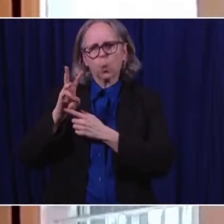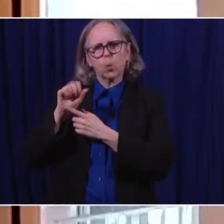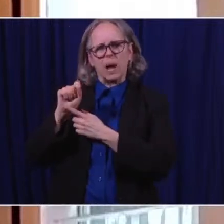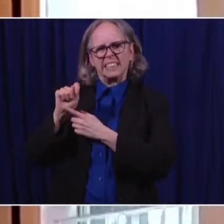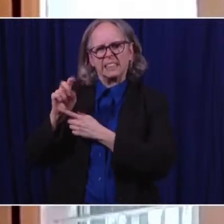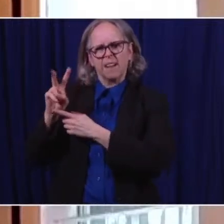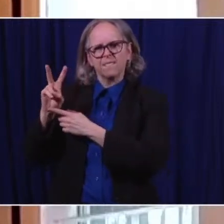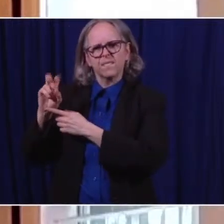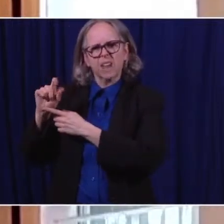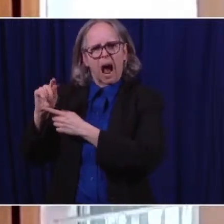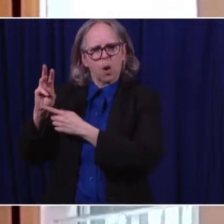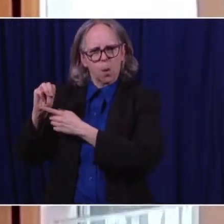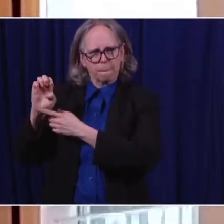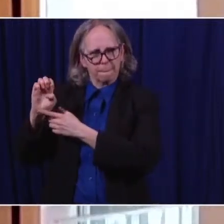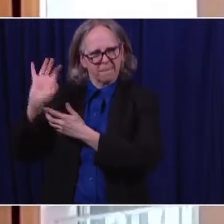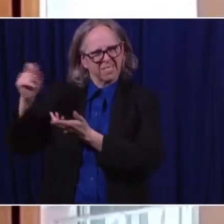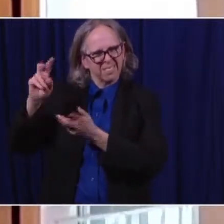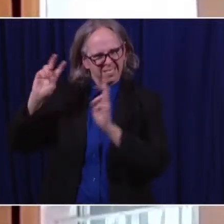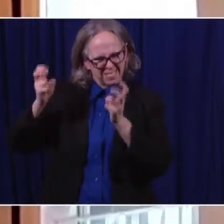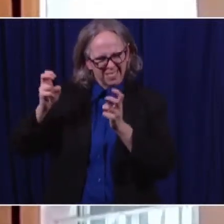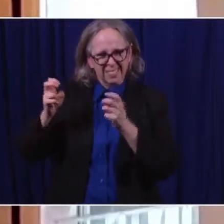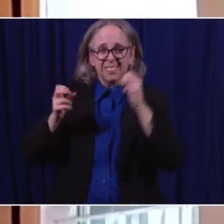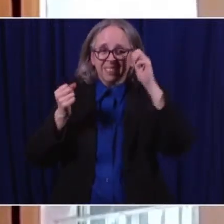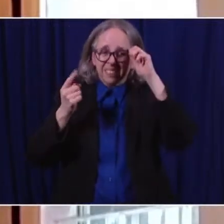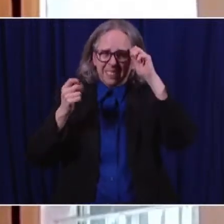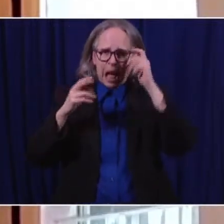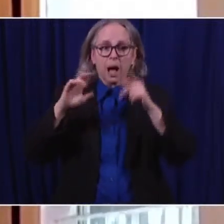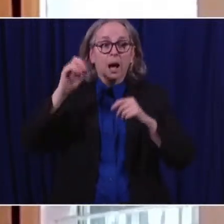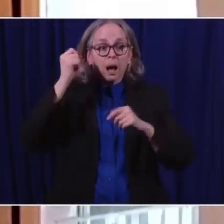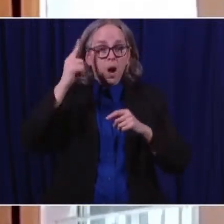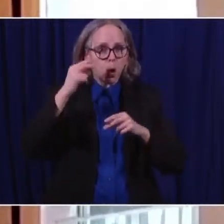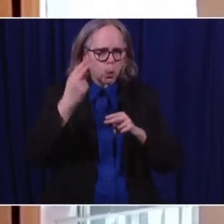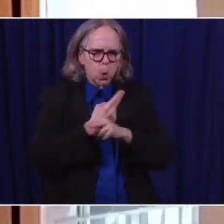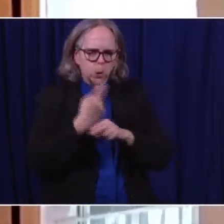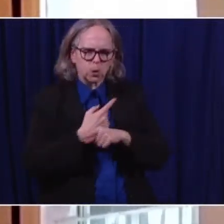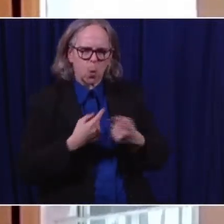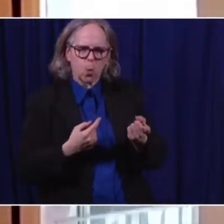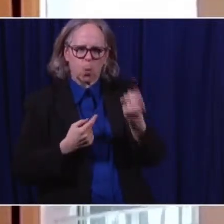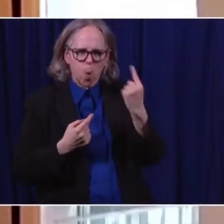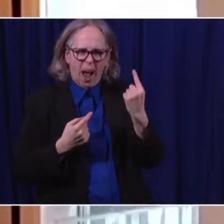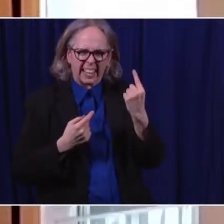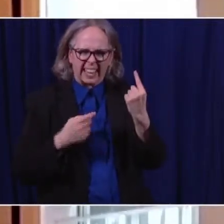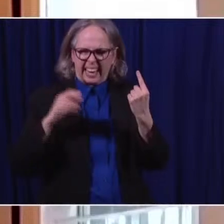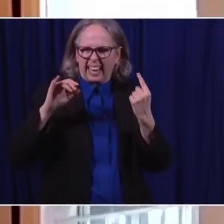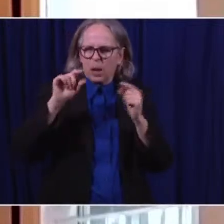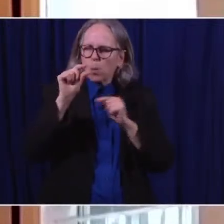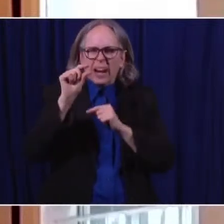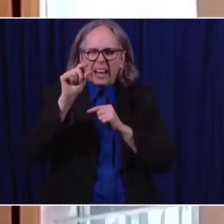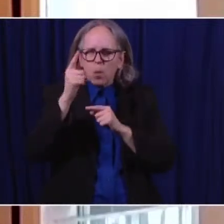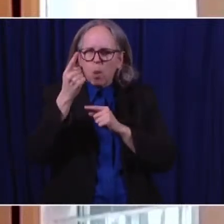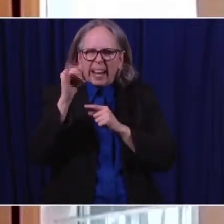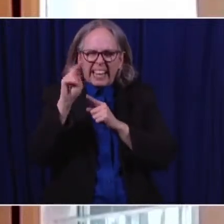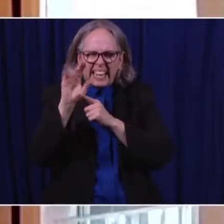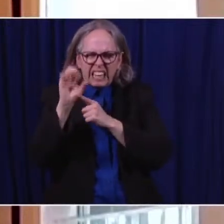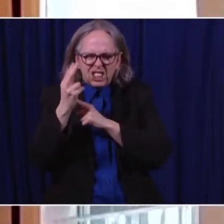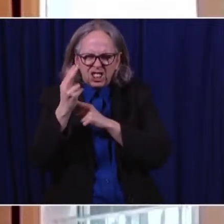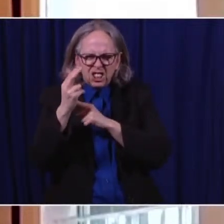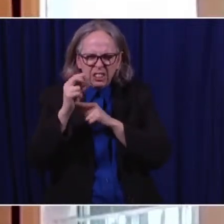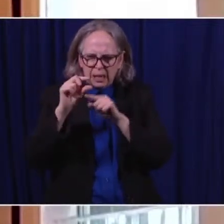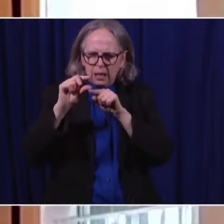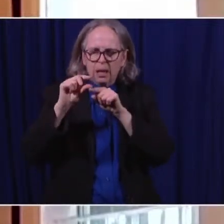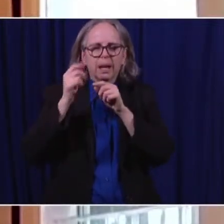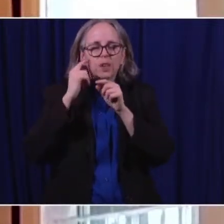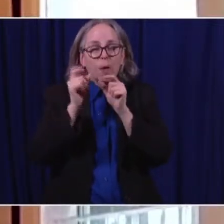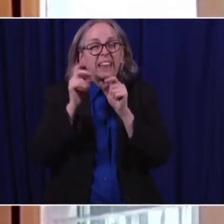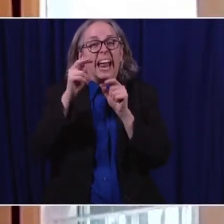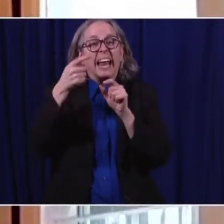1-inch vaccine needle. Now, that's fairly technical, but providers know what I'm talking about. The good news is